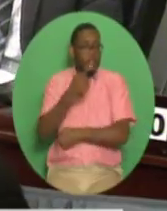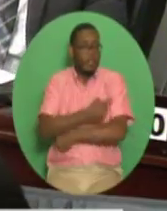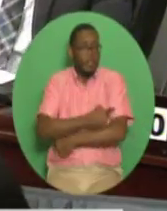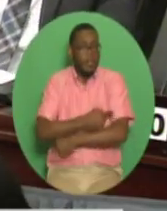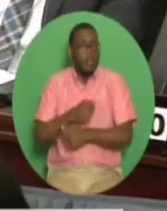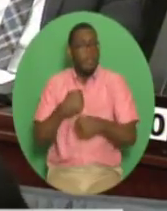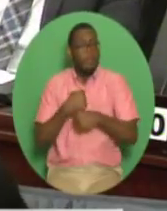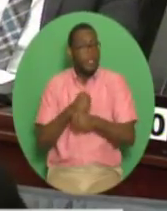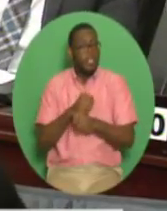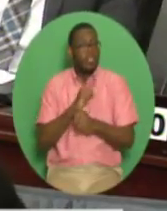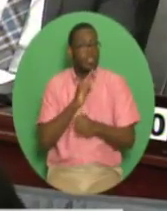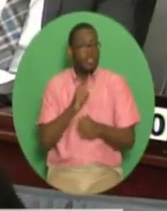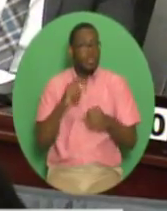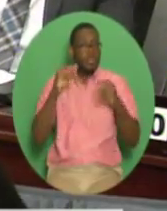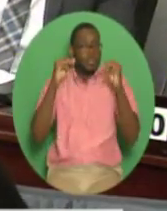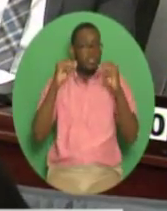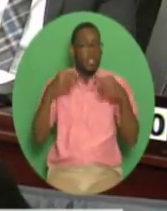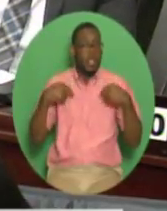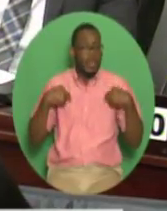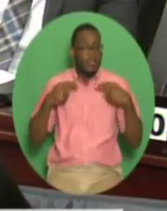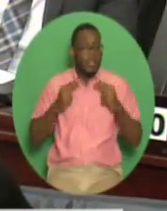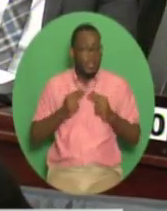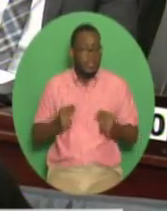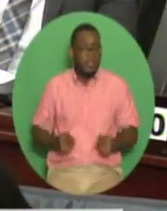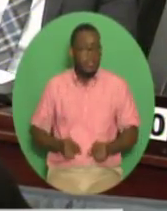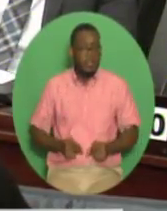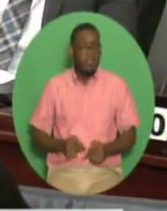the Ministry of Health, under his leadership,